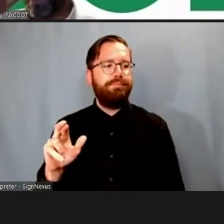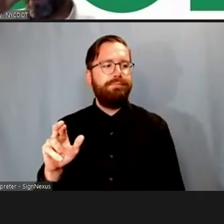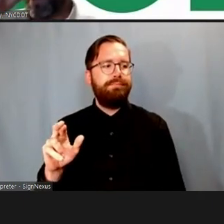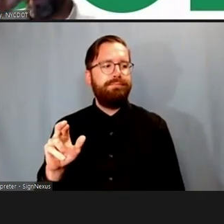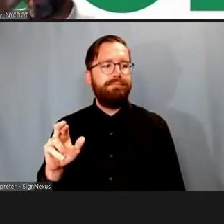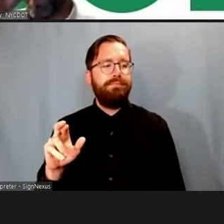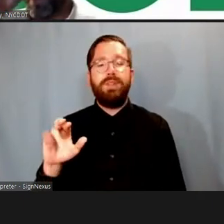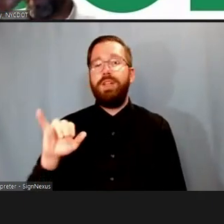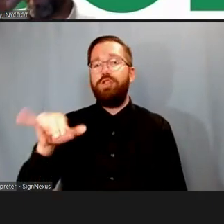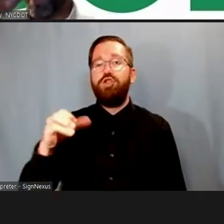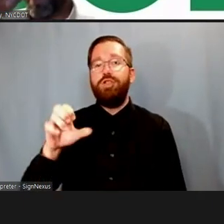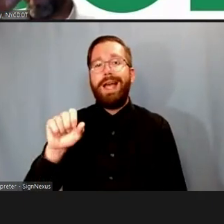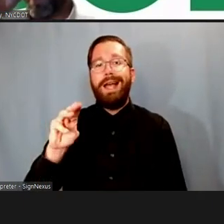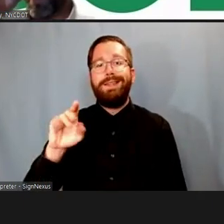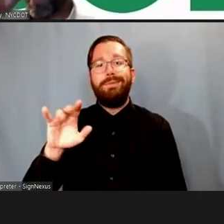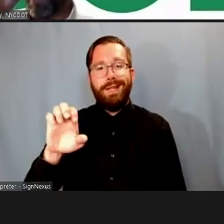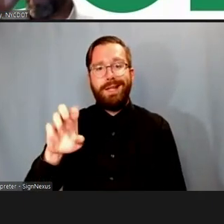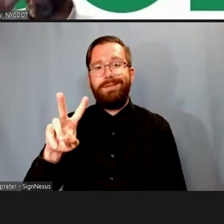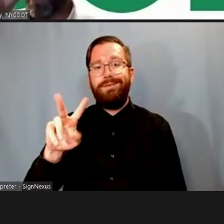jasmine vasquez